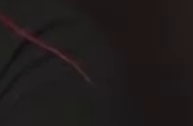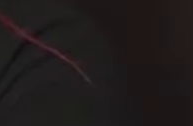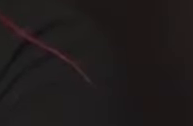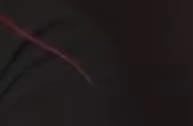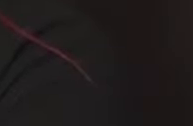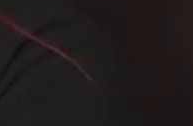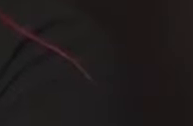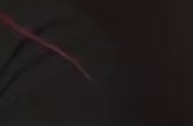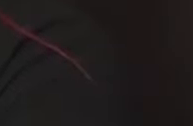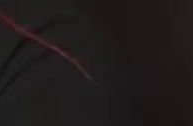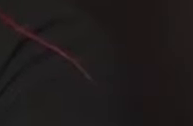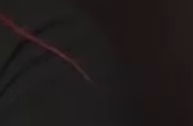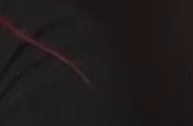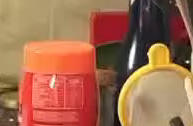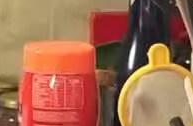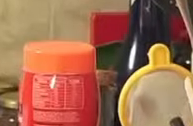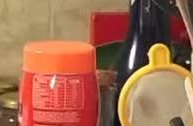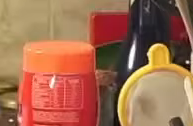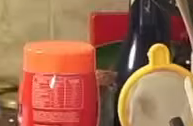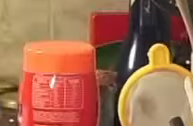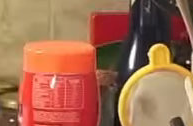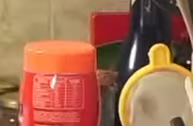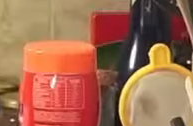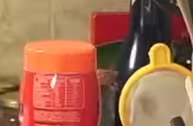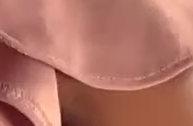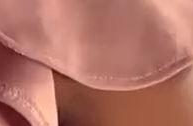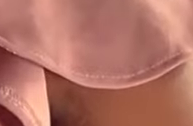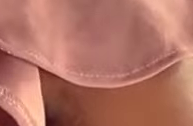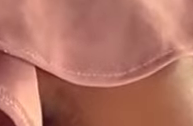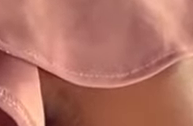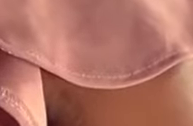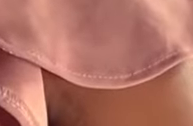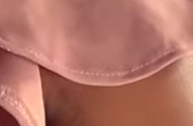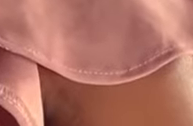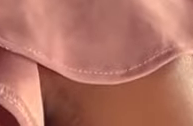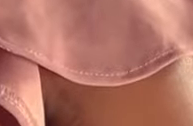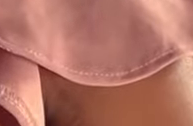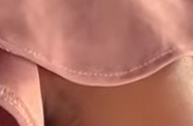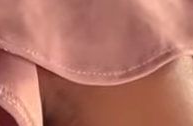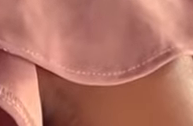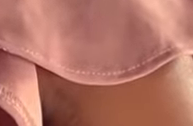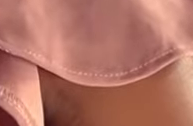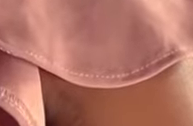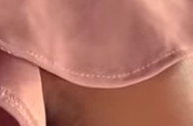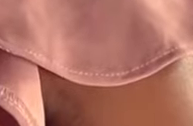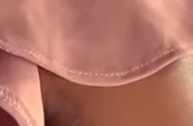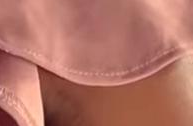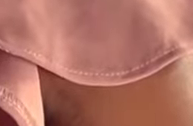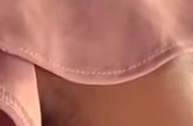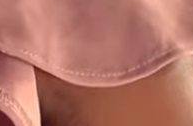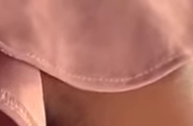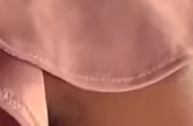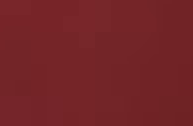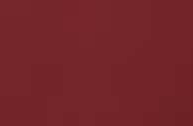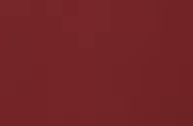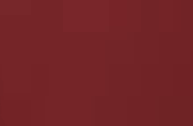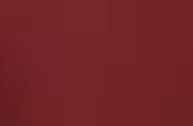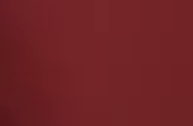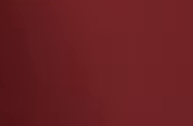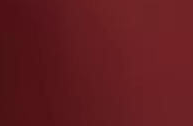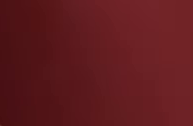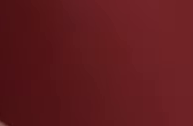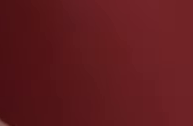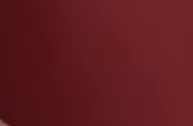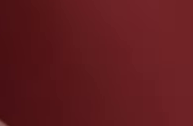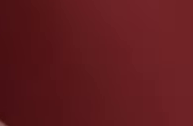worries. Can you serve me breakfast? As long as you're disrespecting your mother, I do have a problem with your stay here. But you